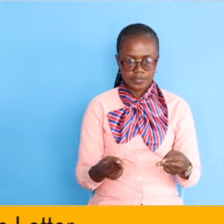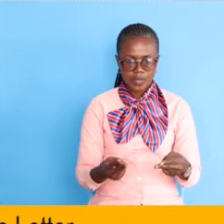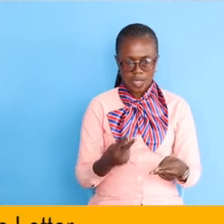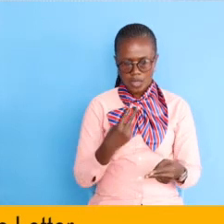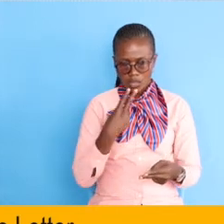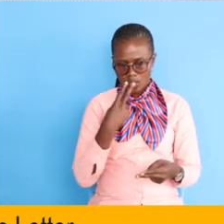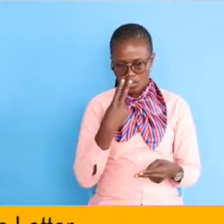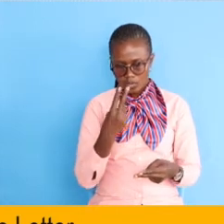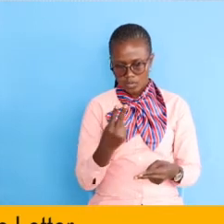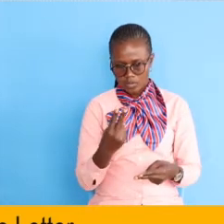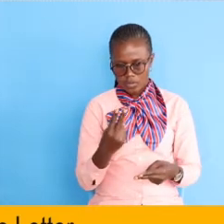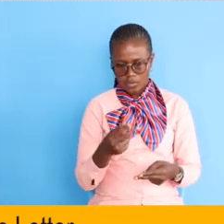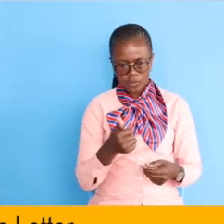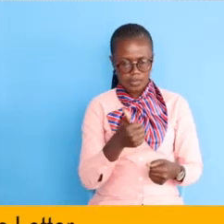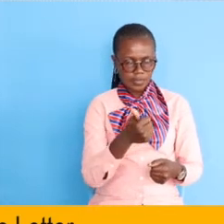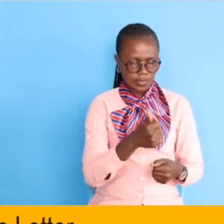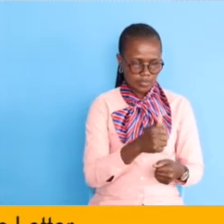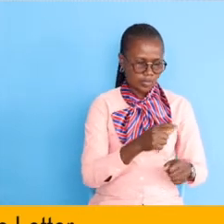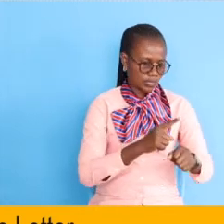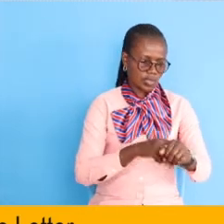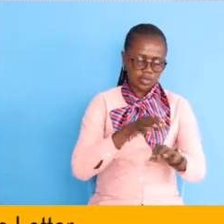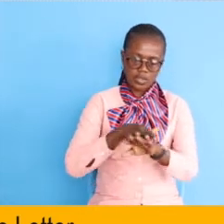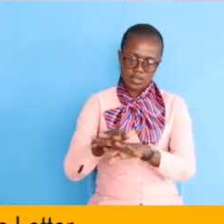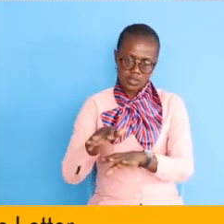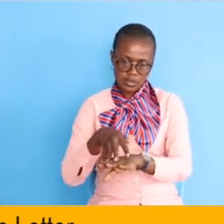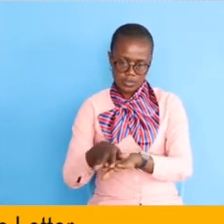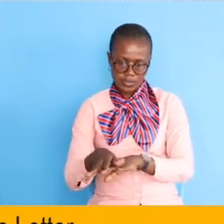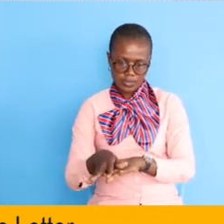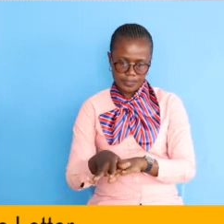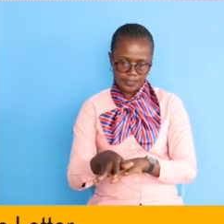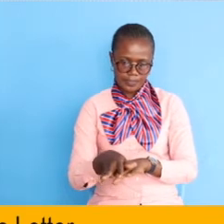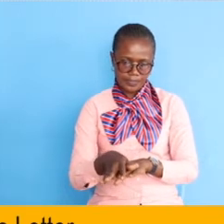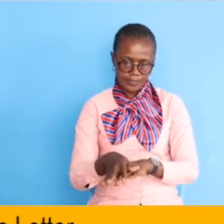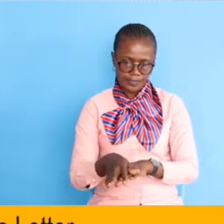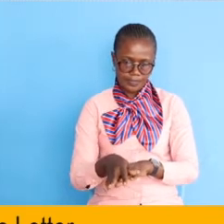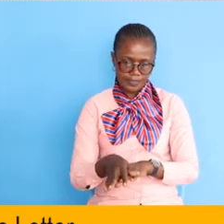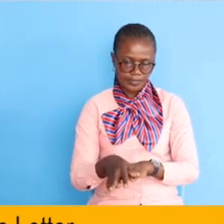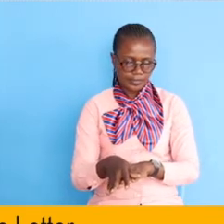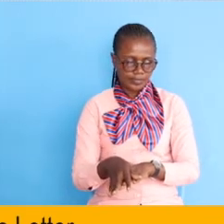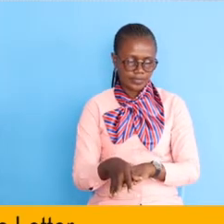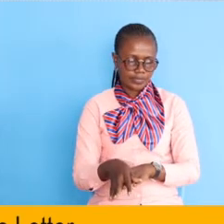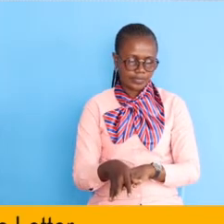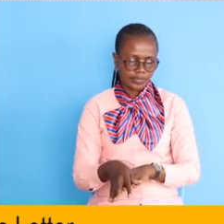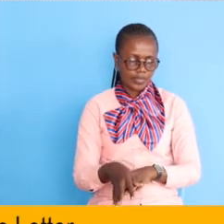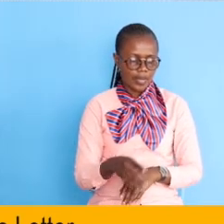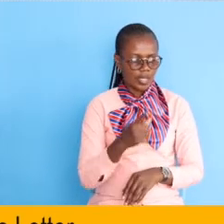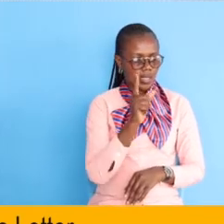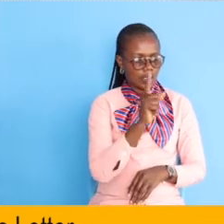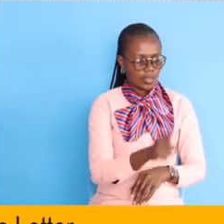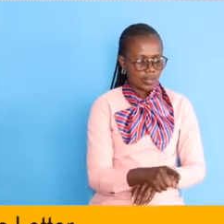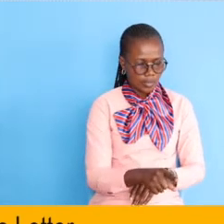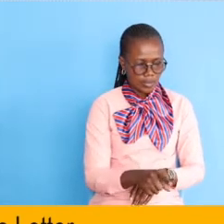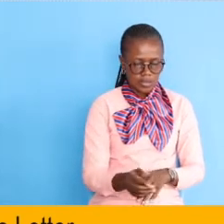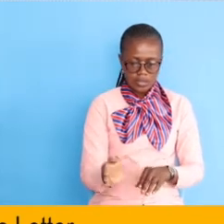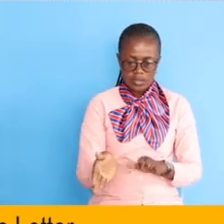we were describing how a receiver's address should be written. Here it begins with ref stroke bk